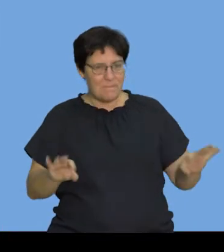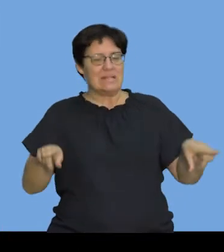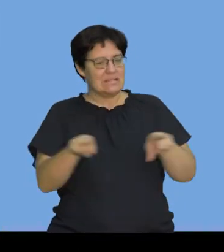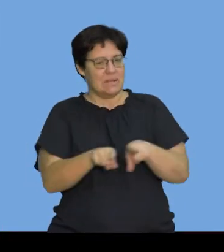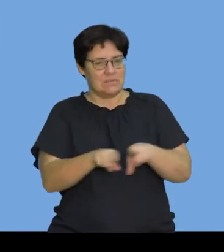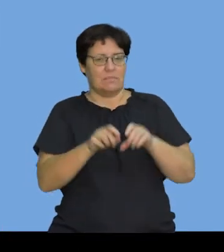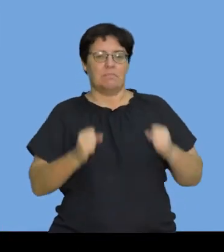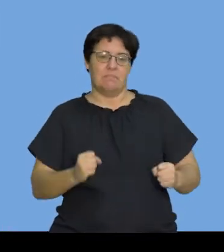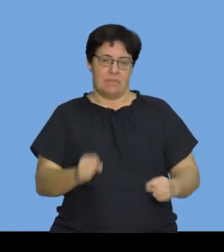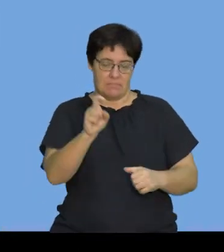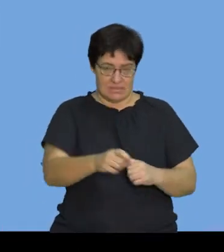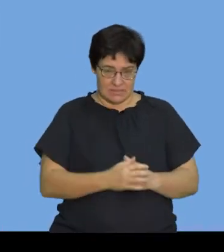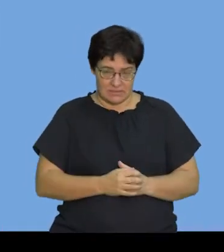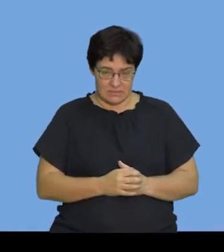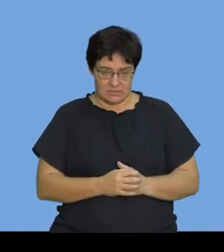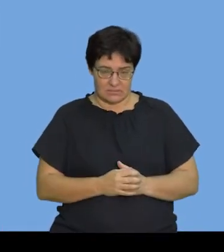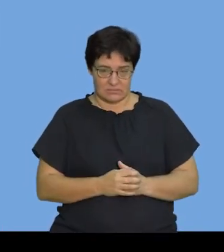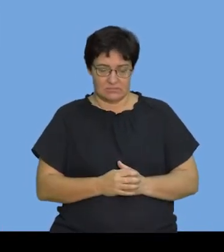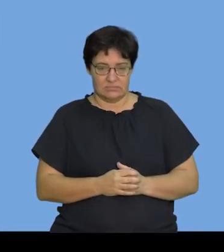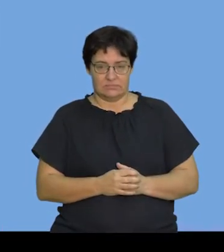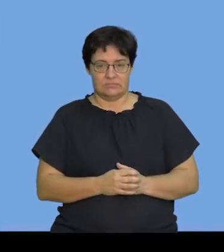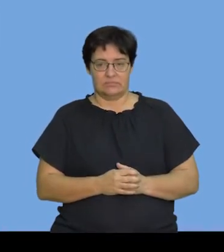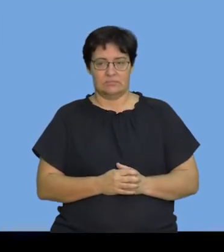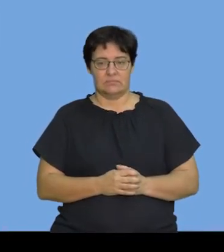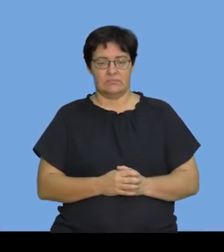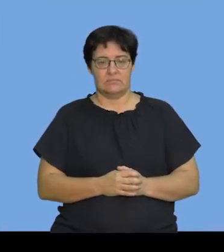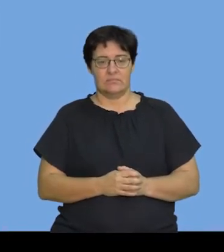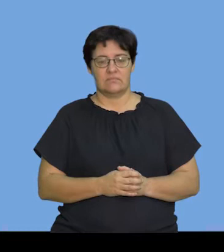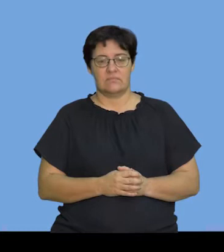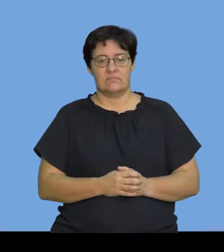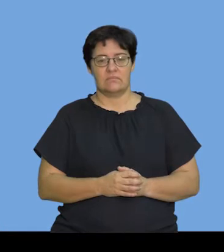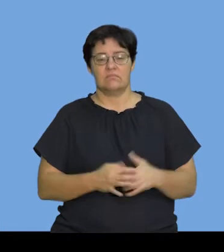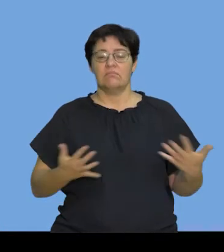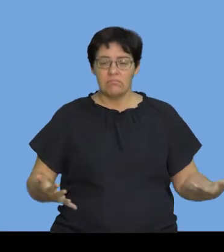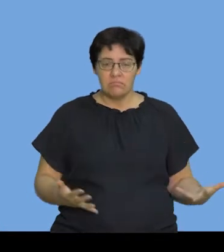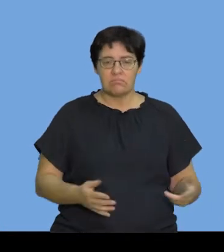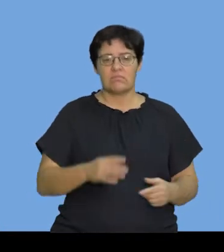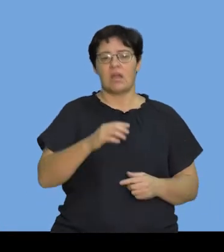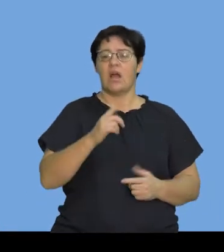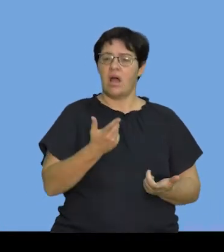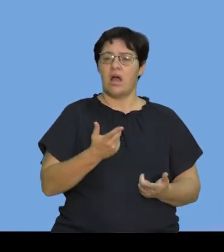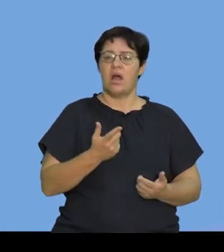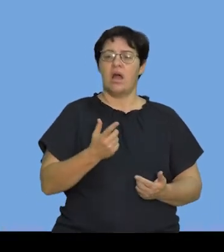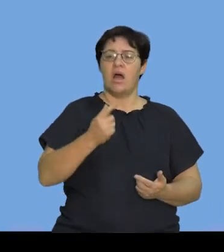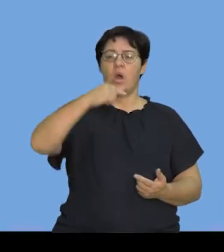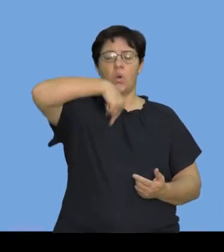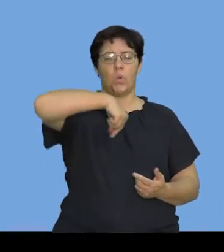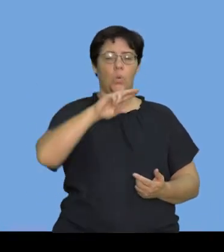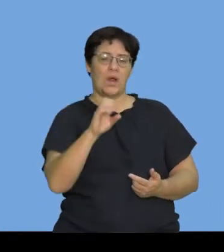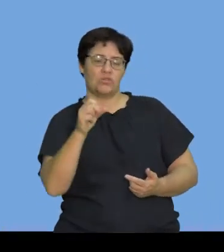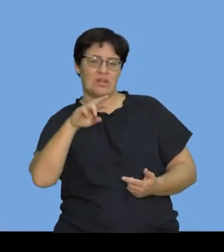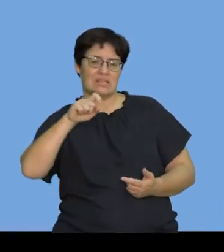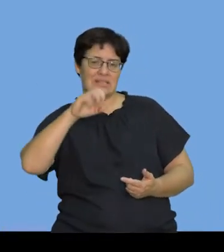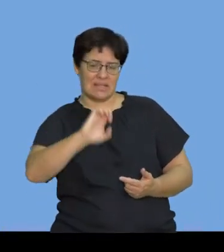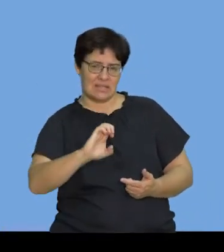same, right? They must both amount to 0. Now, a quadratic equation is an equation of